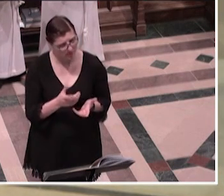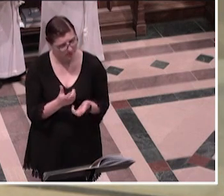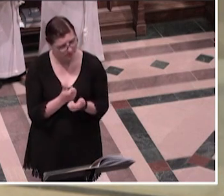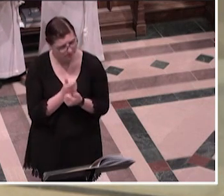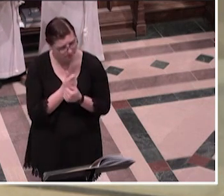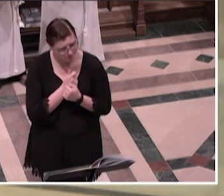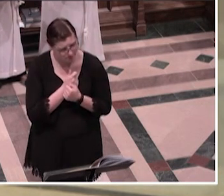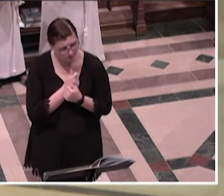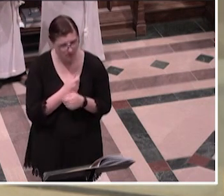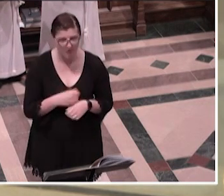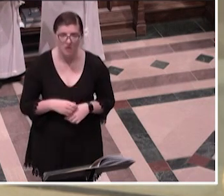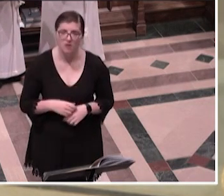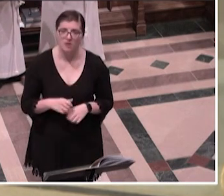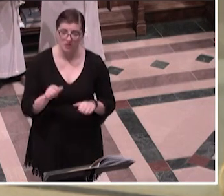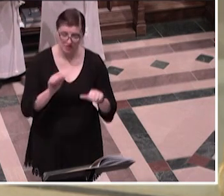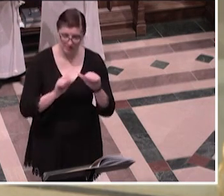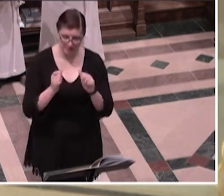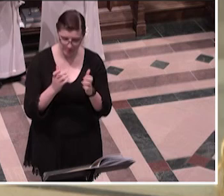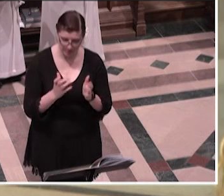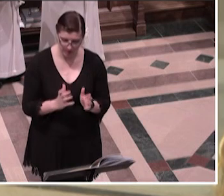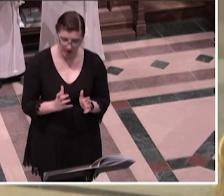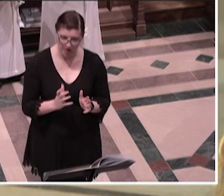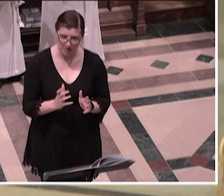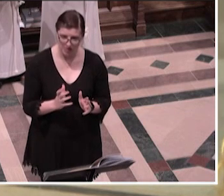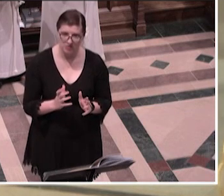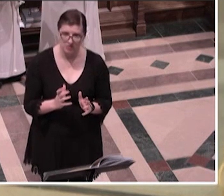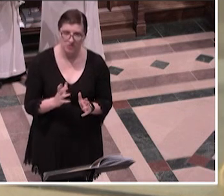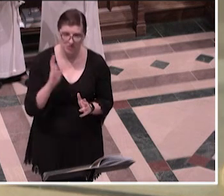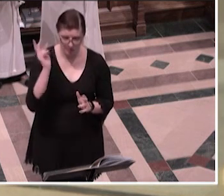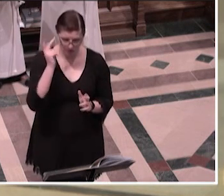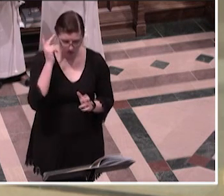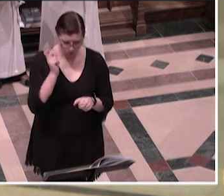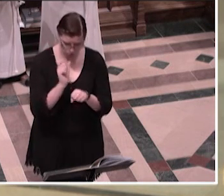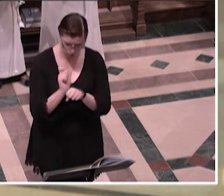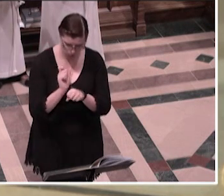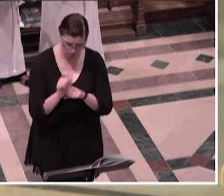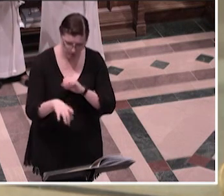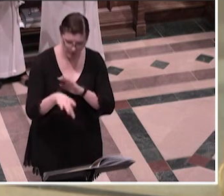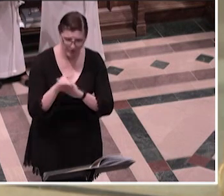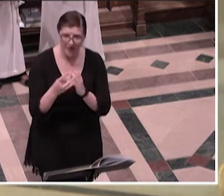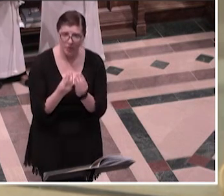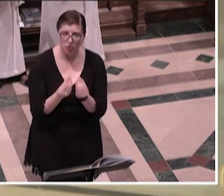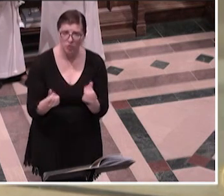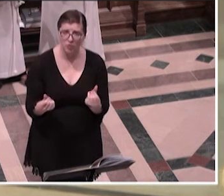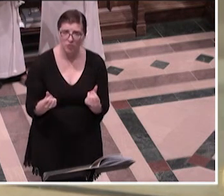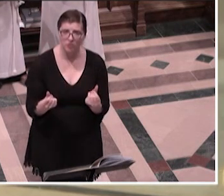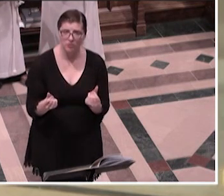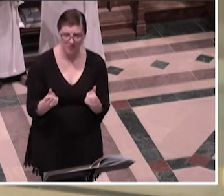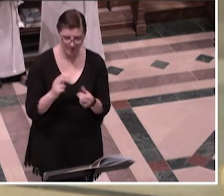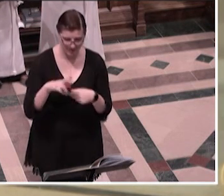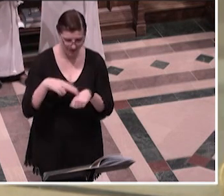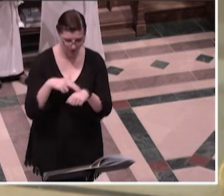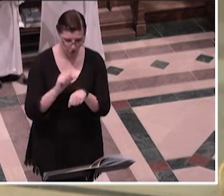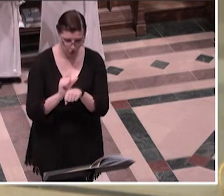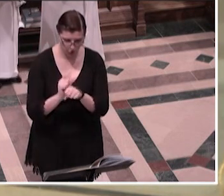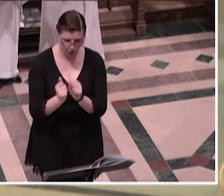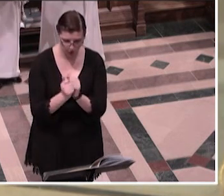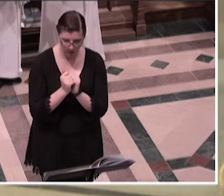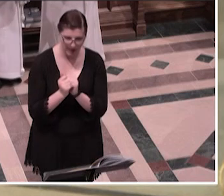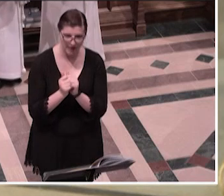and physicians work to find a cure, and may nations work together as the outbreak